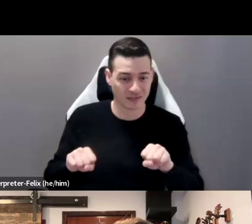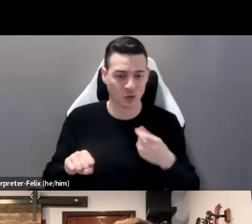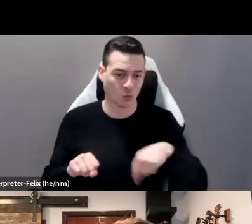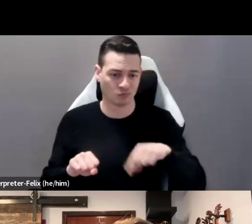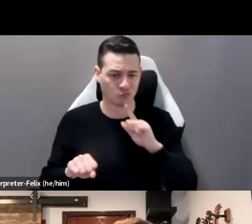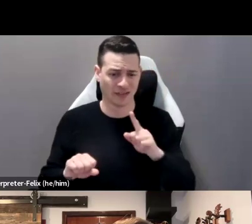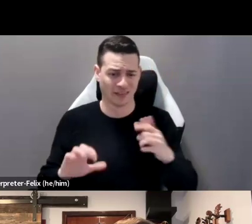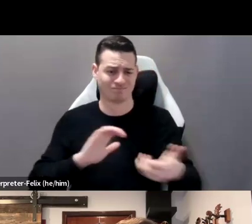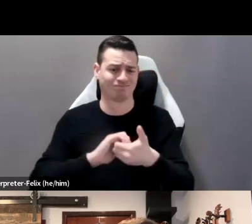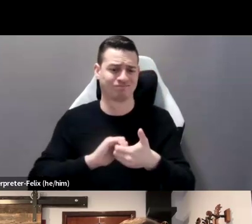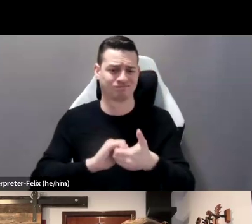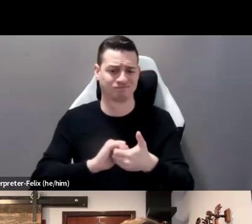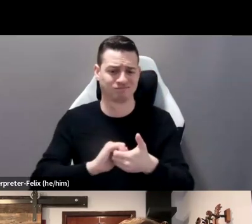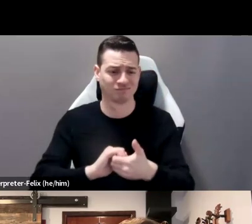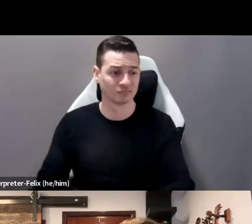Jordan?